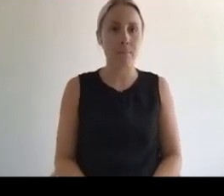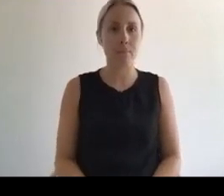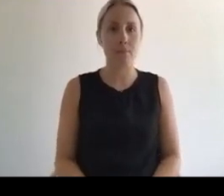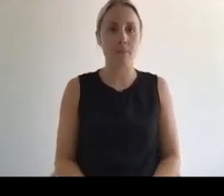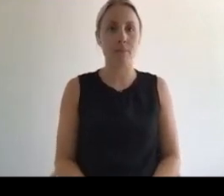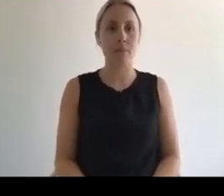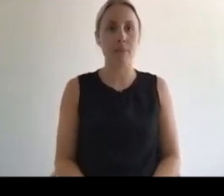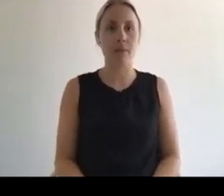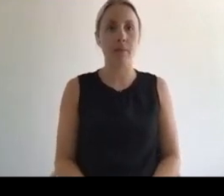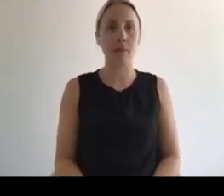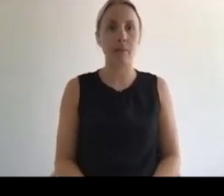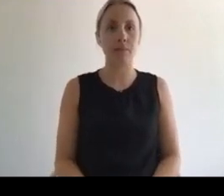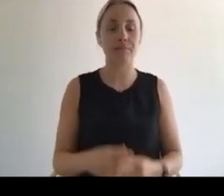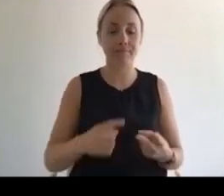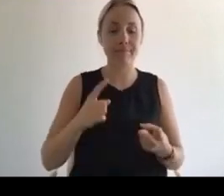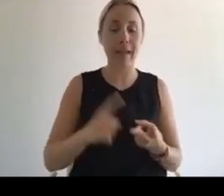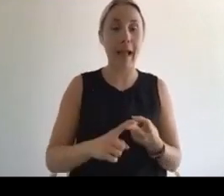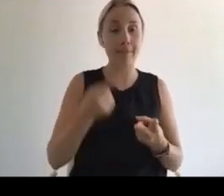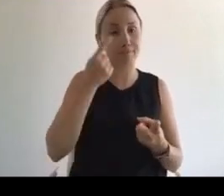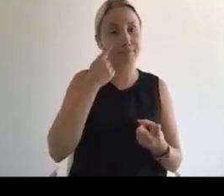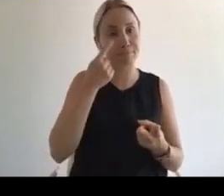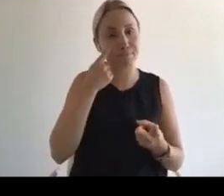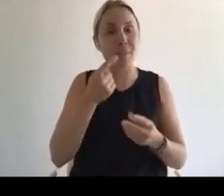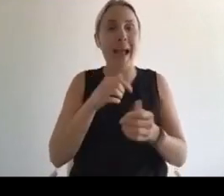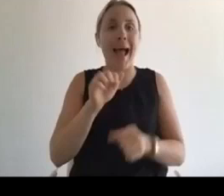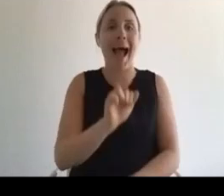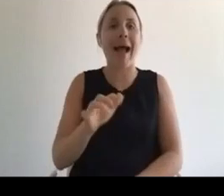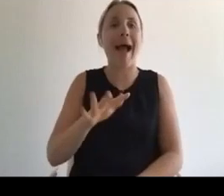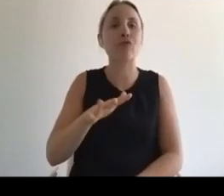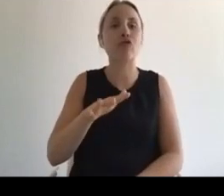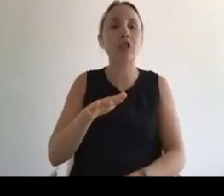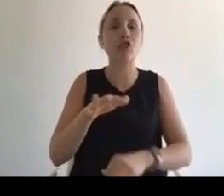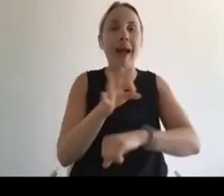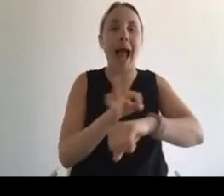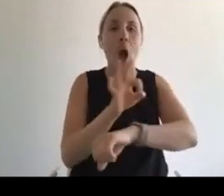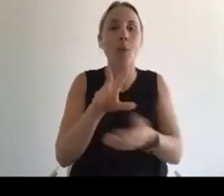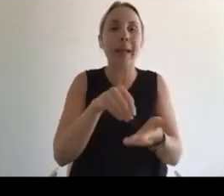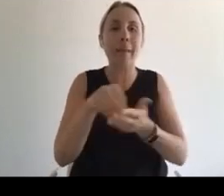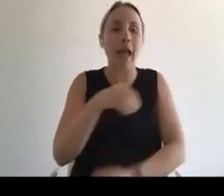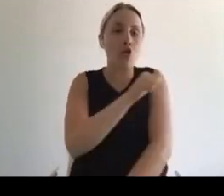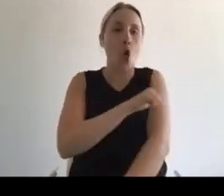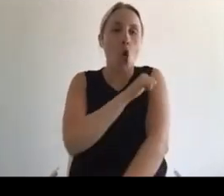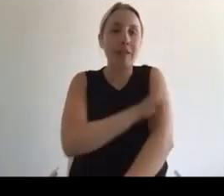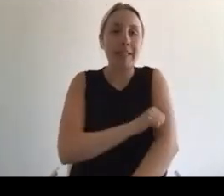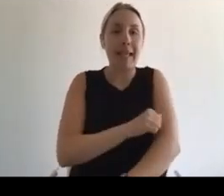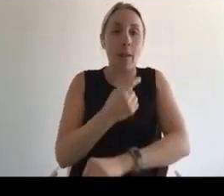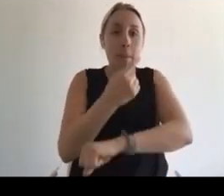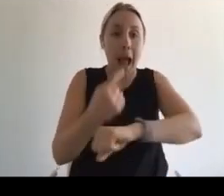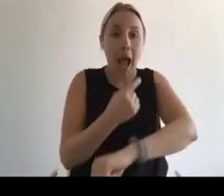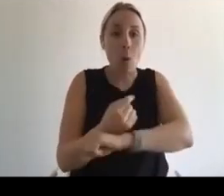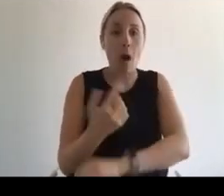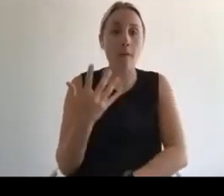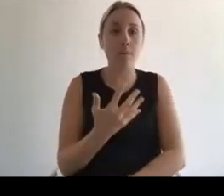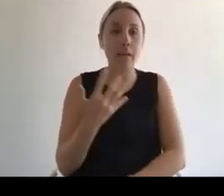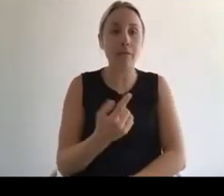see that the average hourly pay in nursing is just £15 per hour. And when